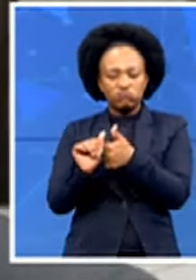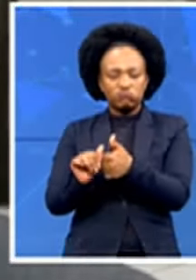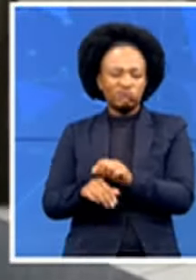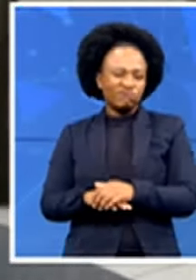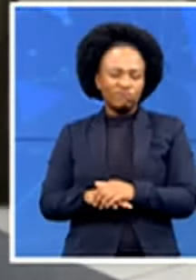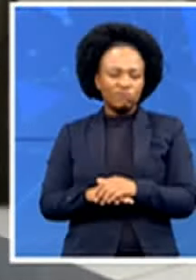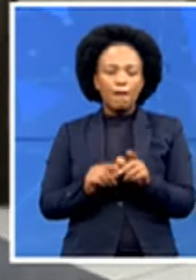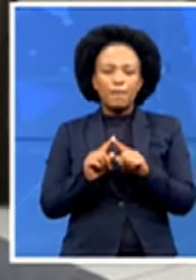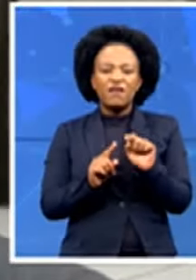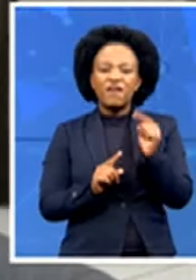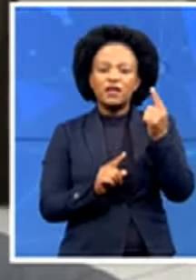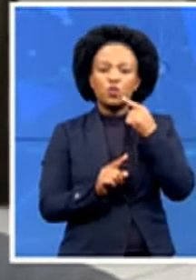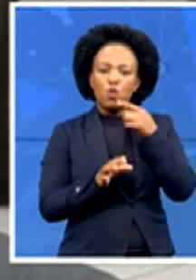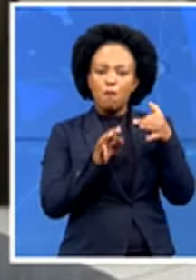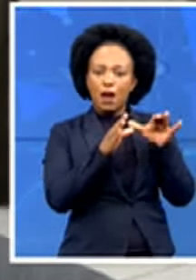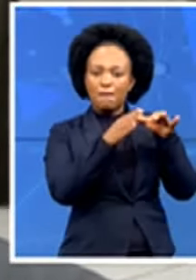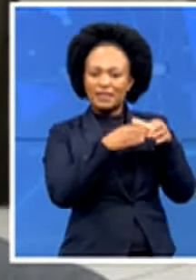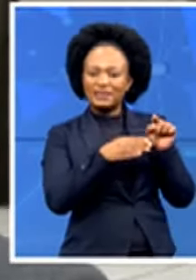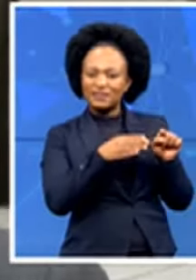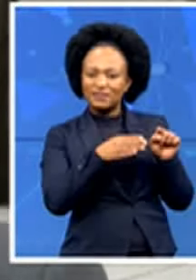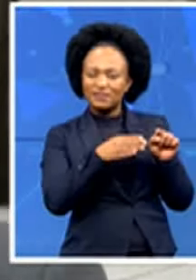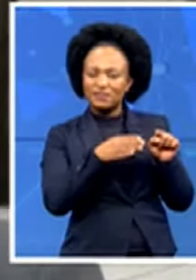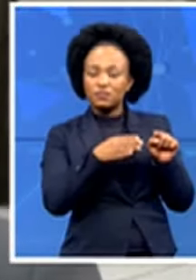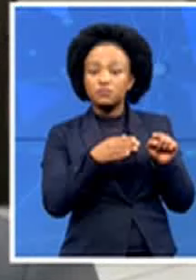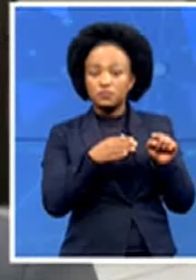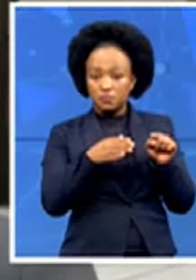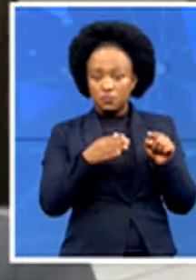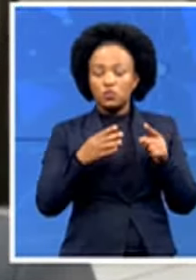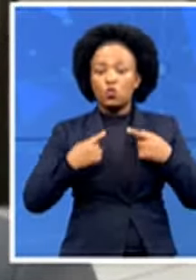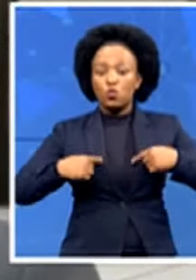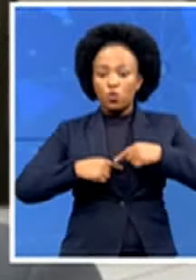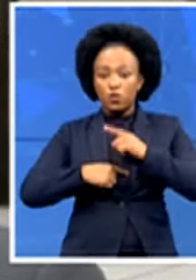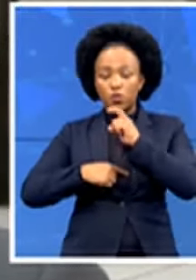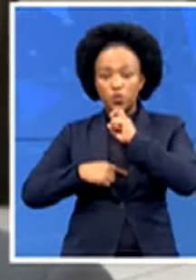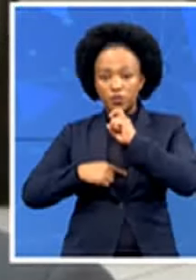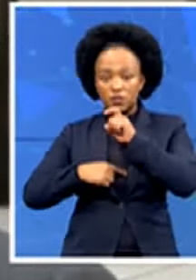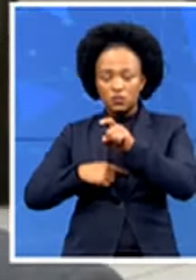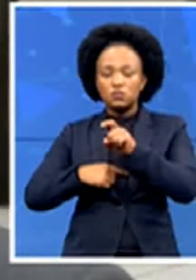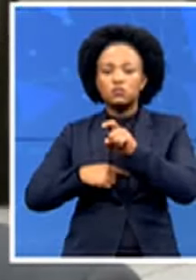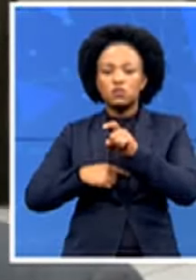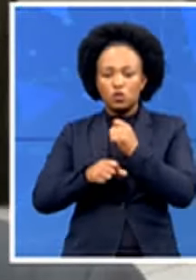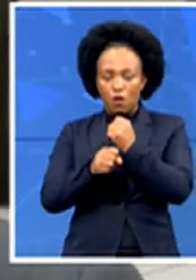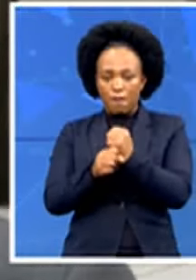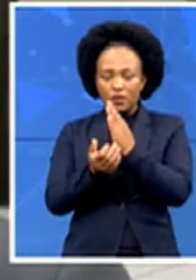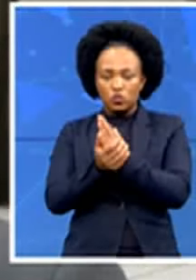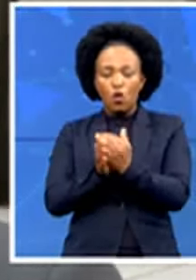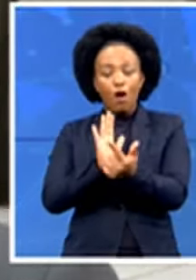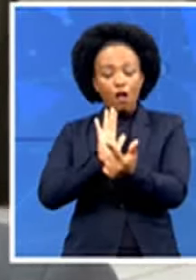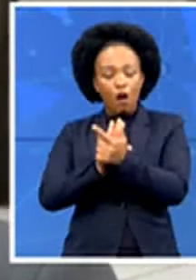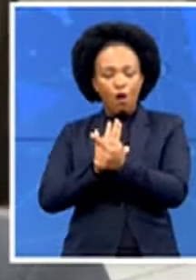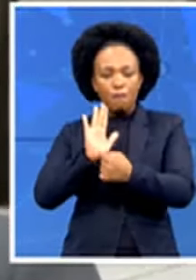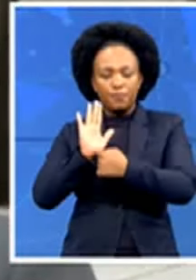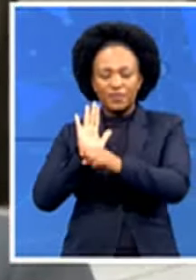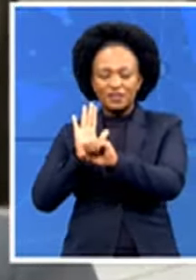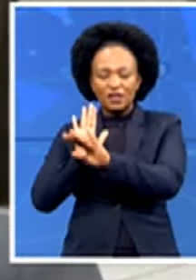risk. So we will be using every means at our disposal to ensure that the rule of law in South Africa and the principle of equality before the